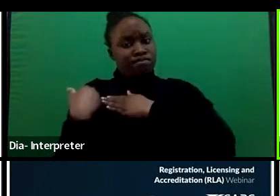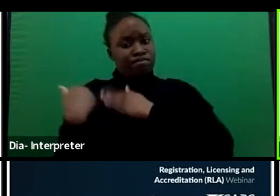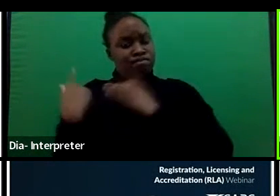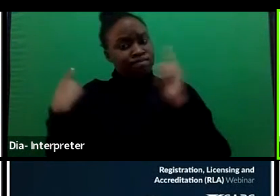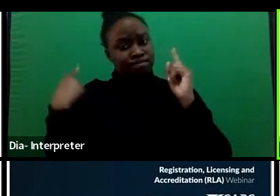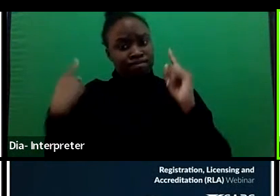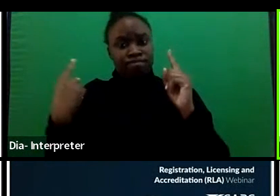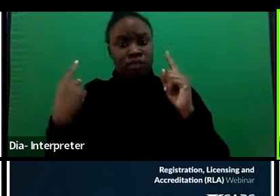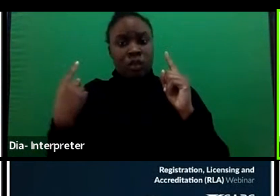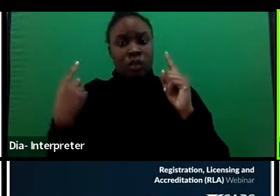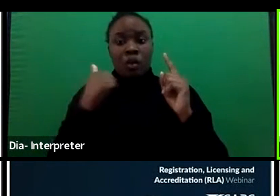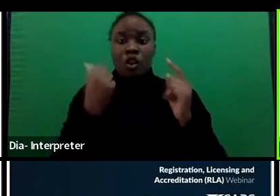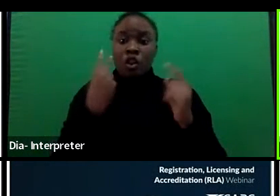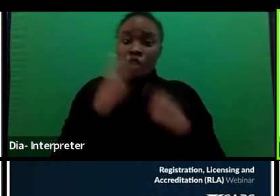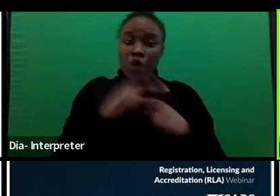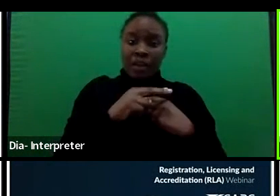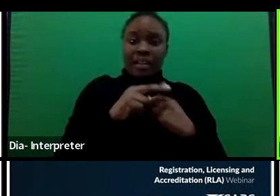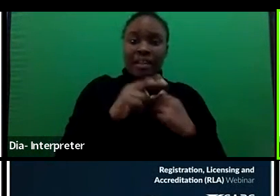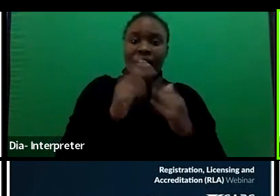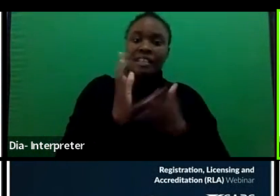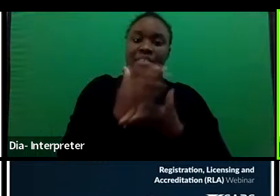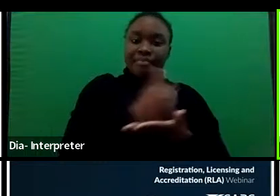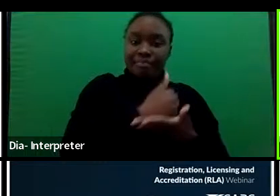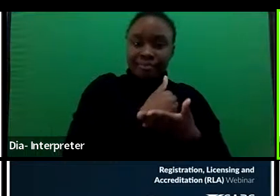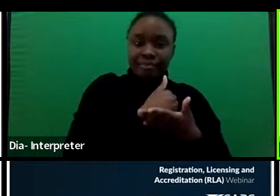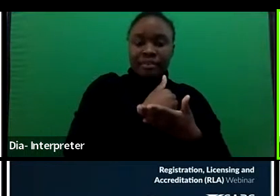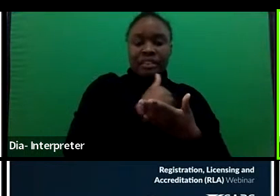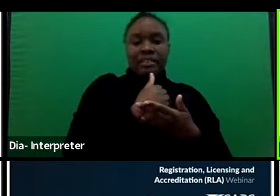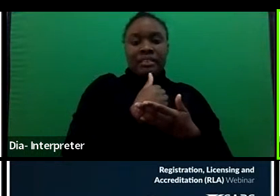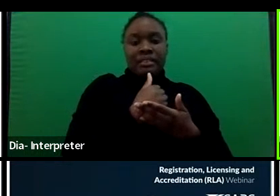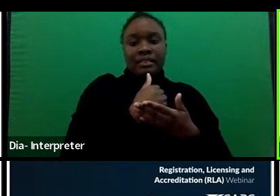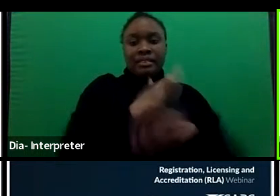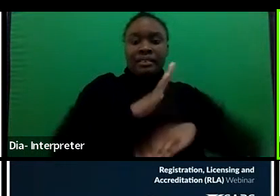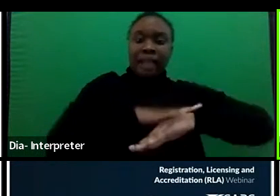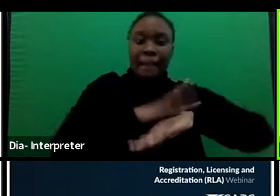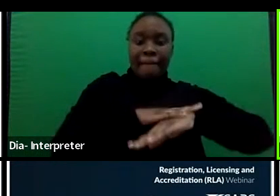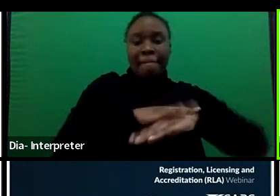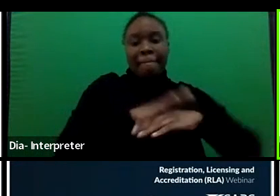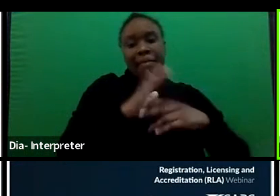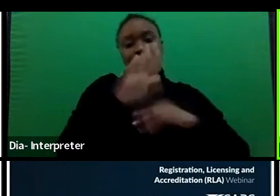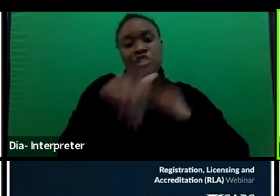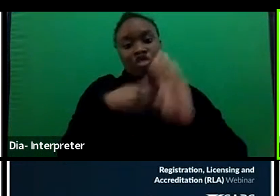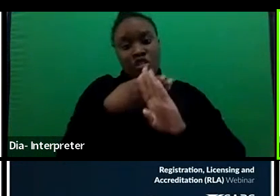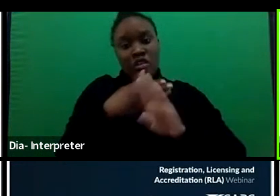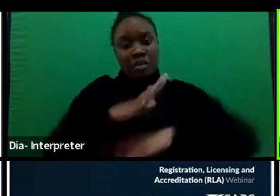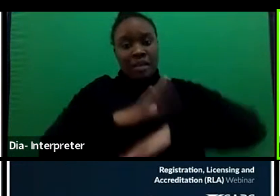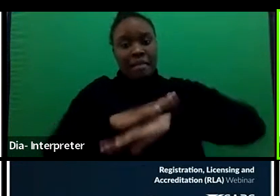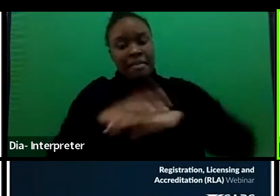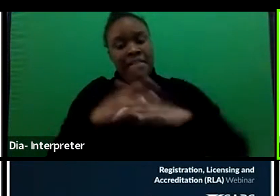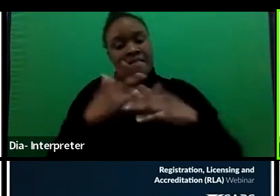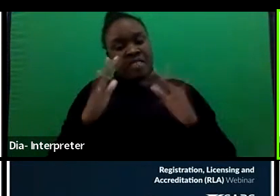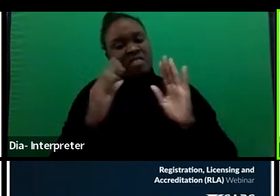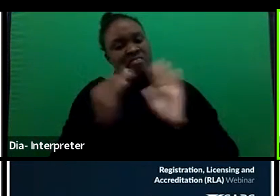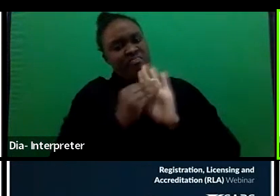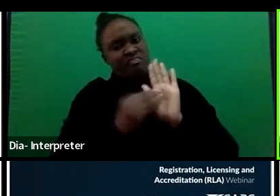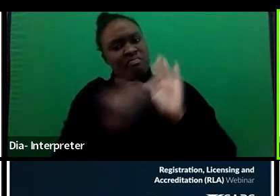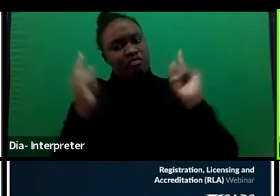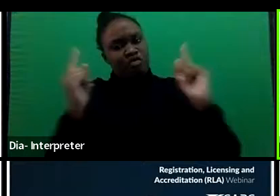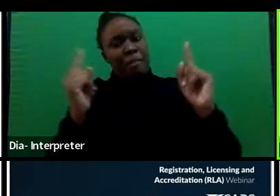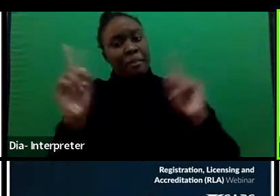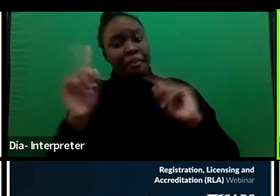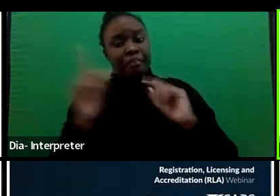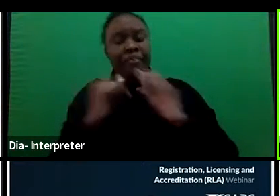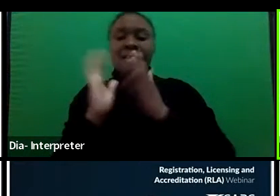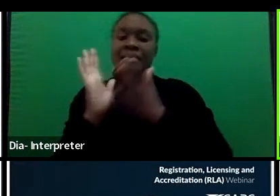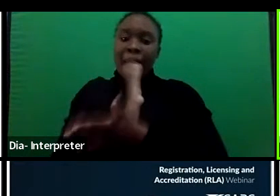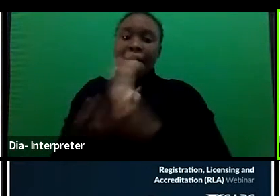service charter in terms of turnaround time. And we also are aware of some